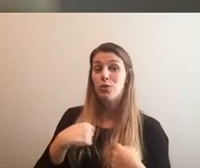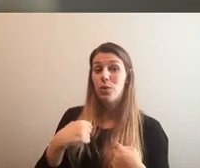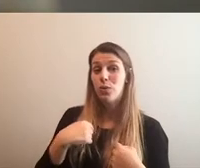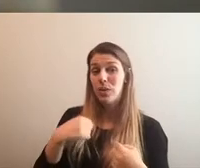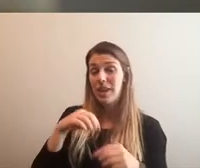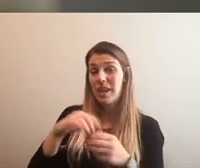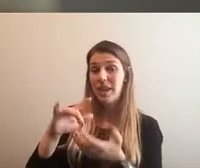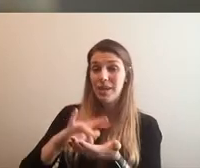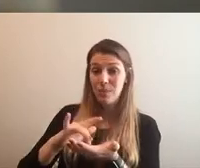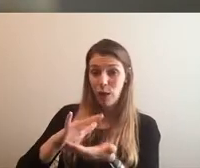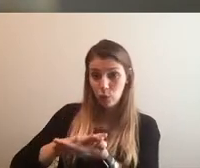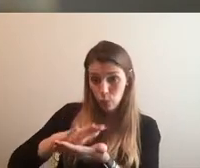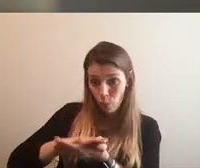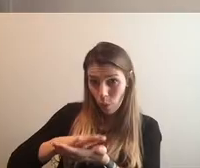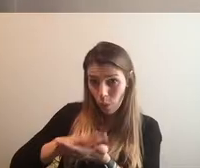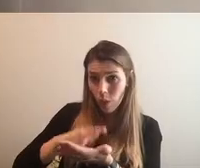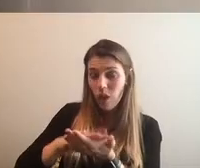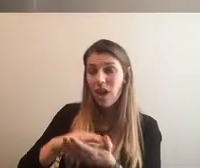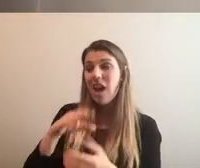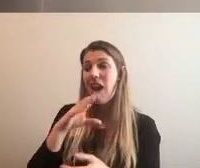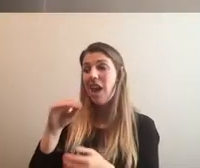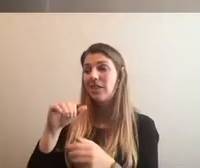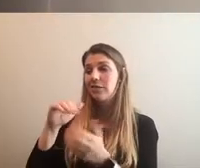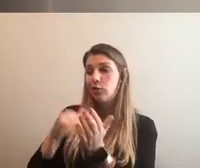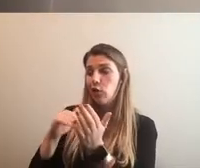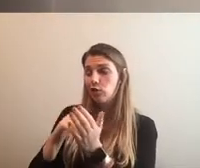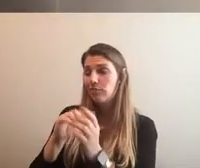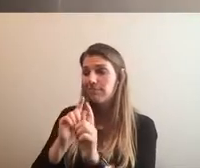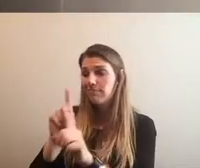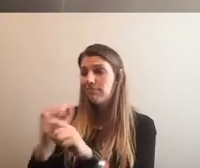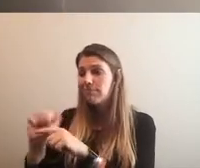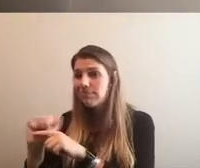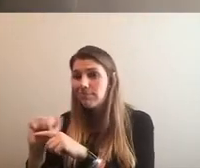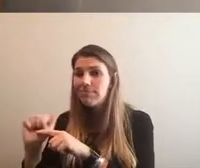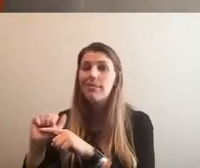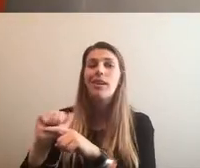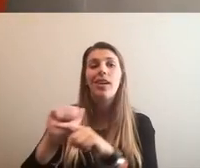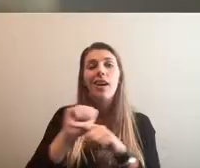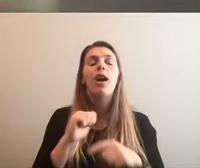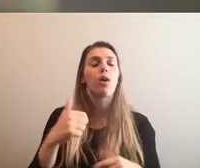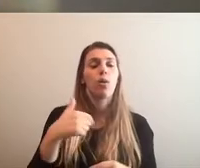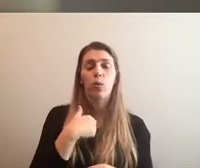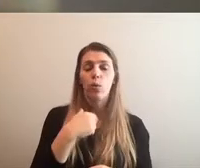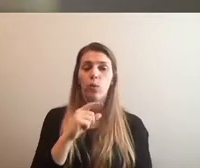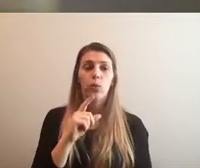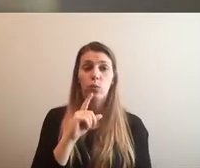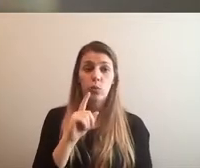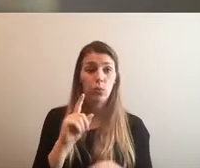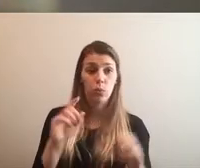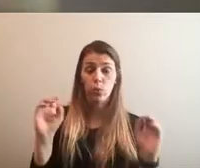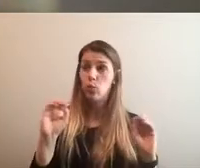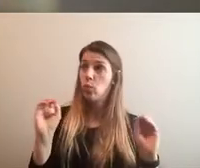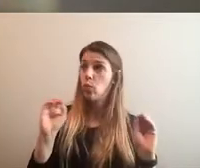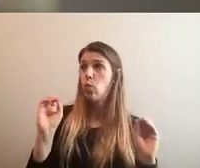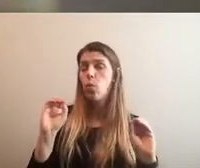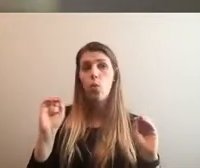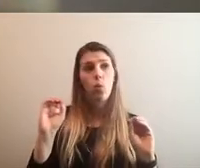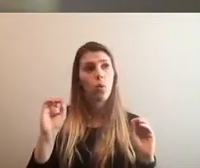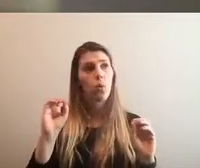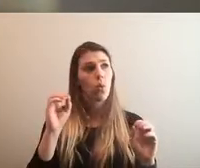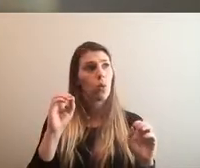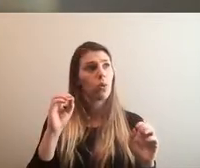medical school and when I was in residency and all of my training, we never actually thought about people with